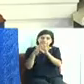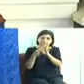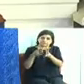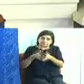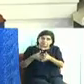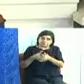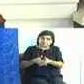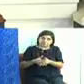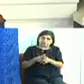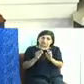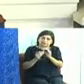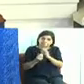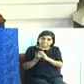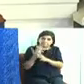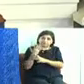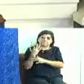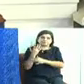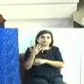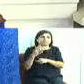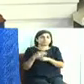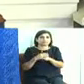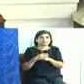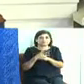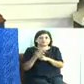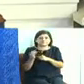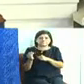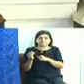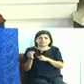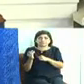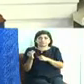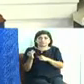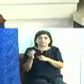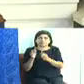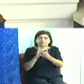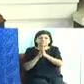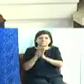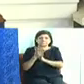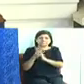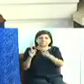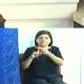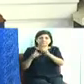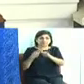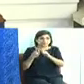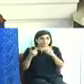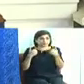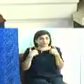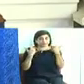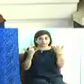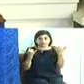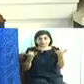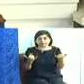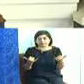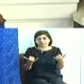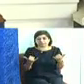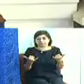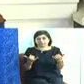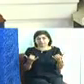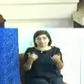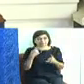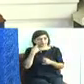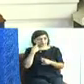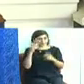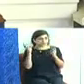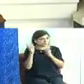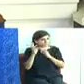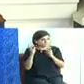root and to blossom and to grow and into the friendship that we have today. This past winter,